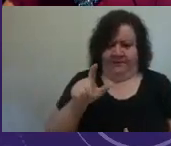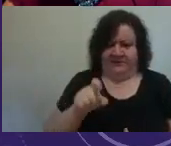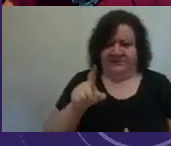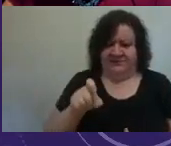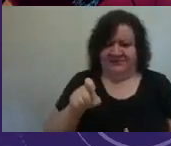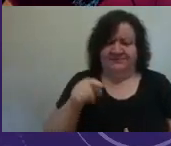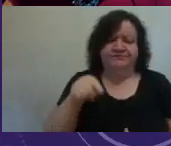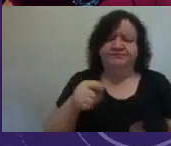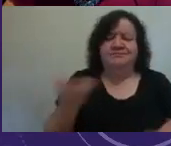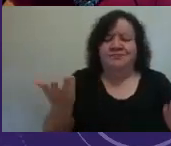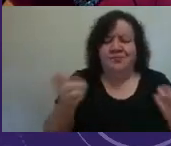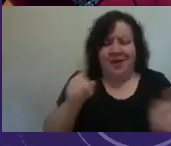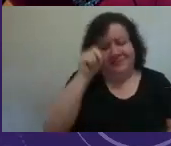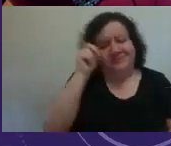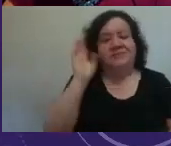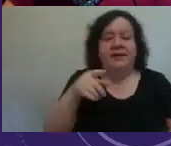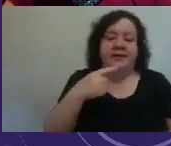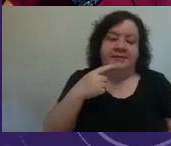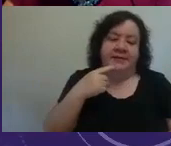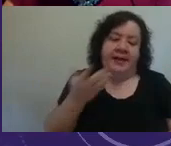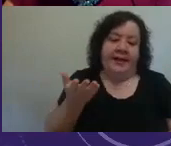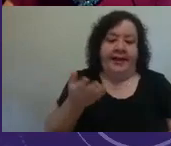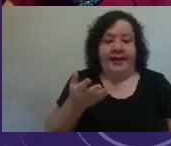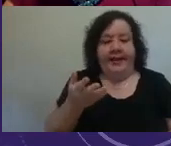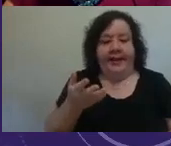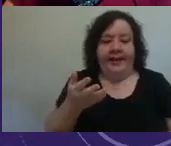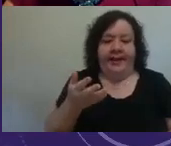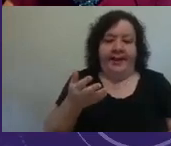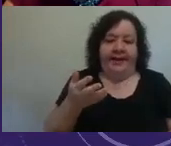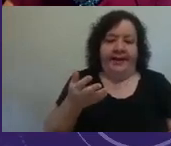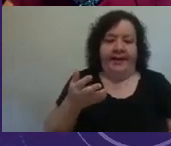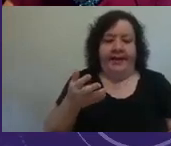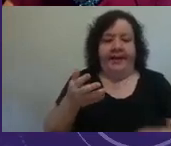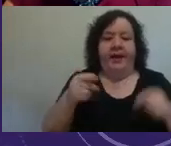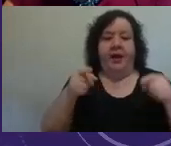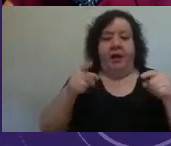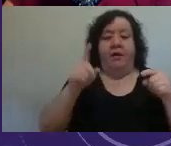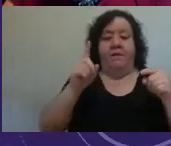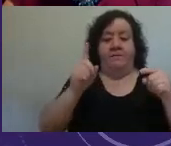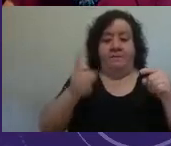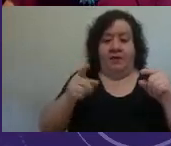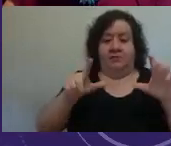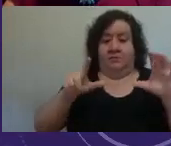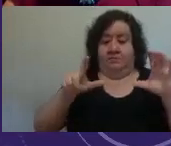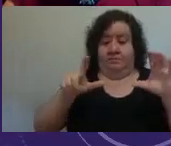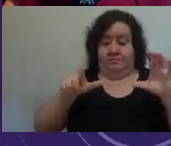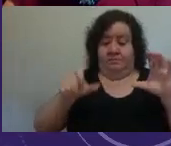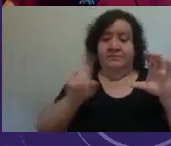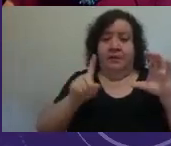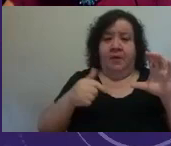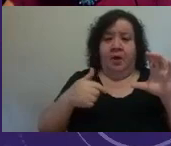or apply here, or learn more, those should also include an alt text. Next slide,